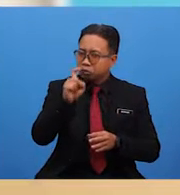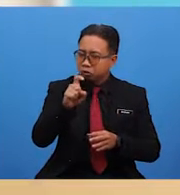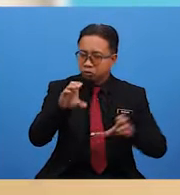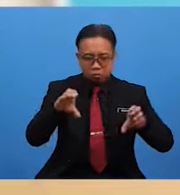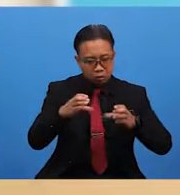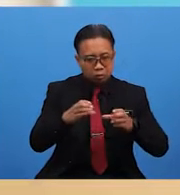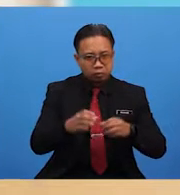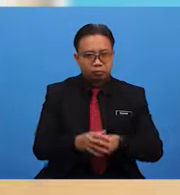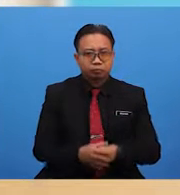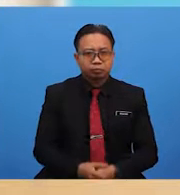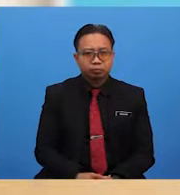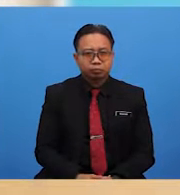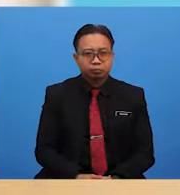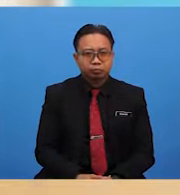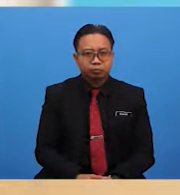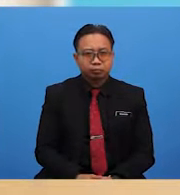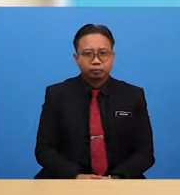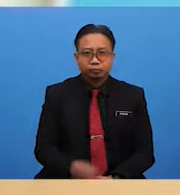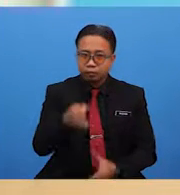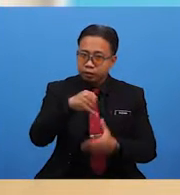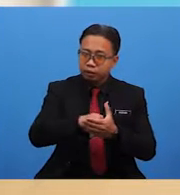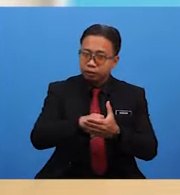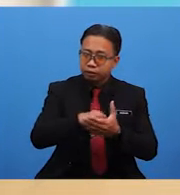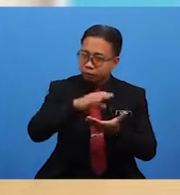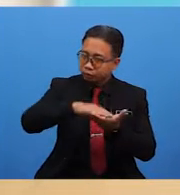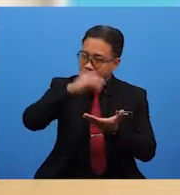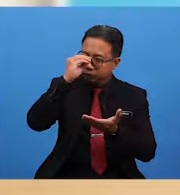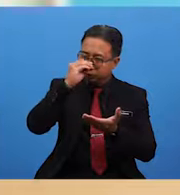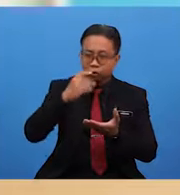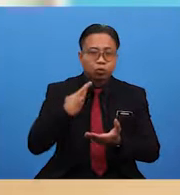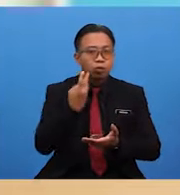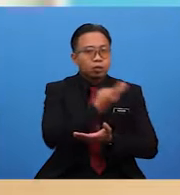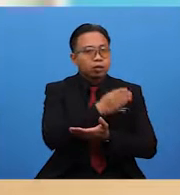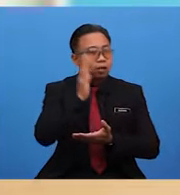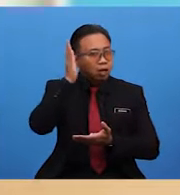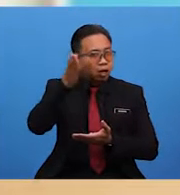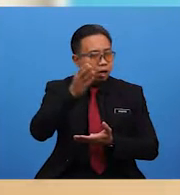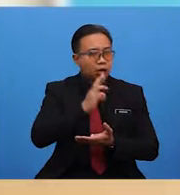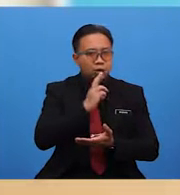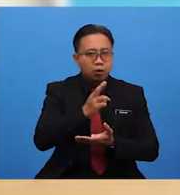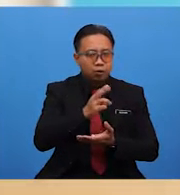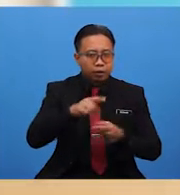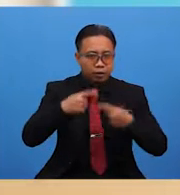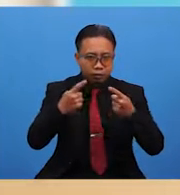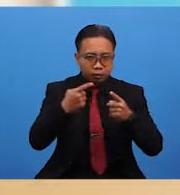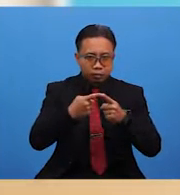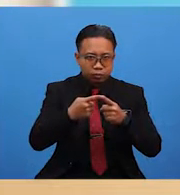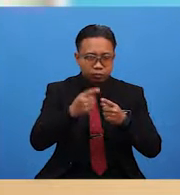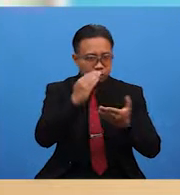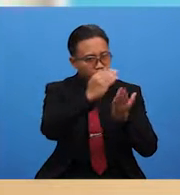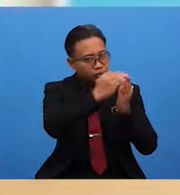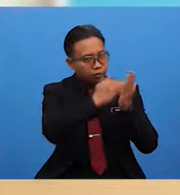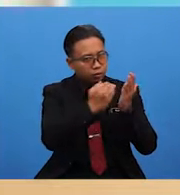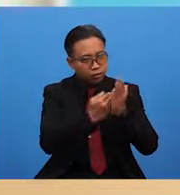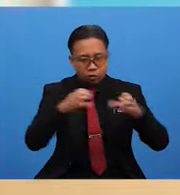go. Phew! In this segment, we are going to list some of the steps that you should